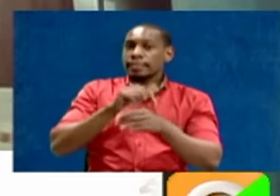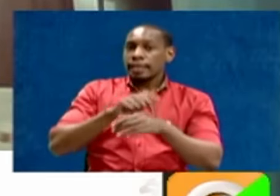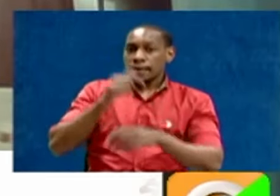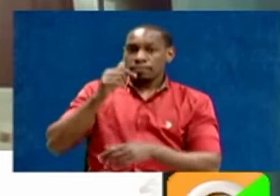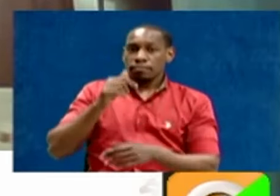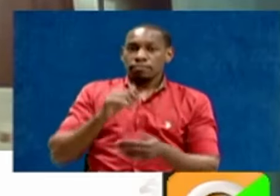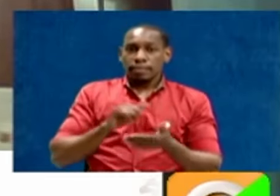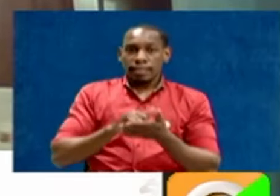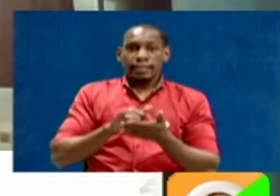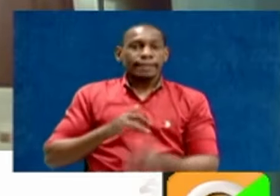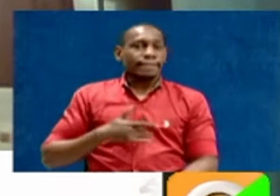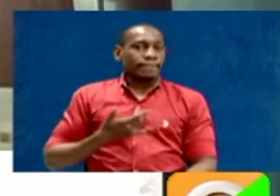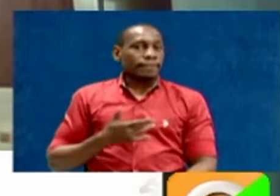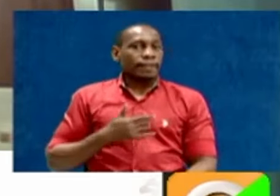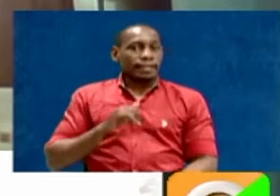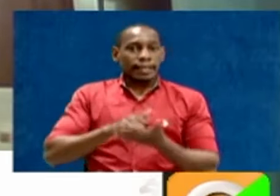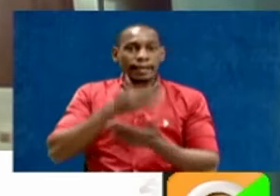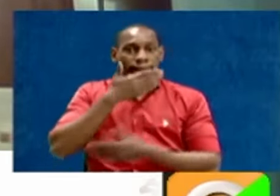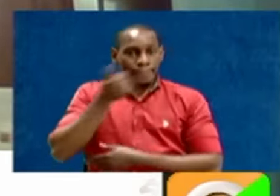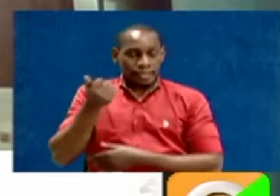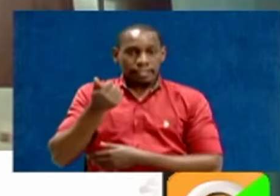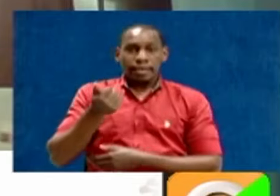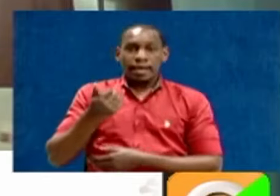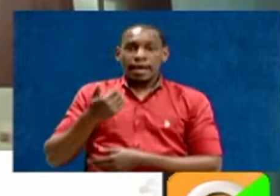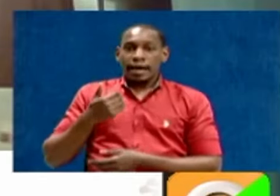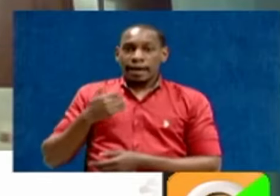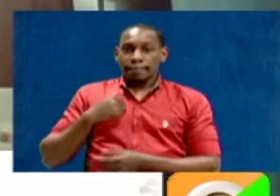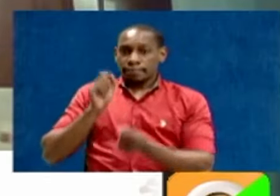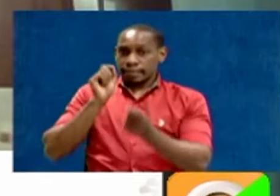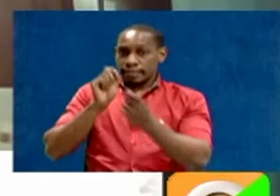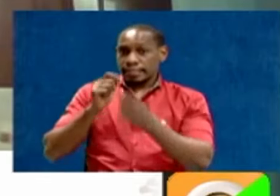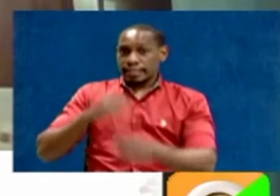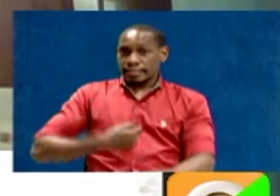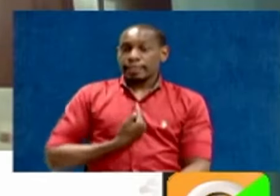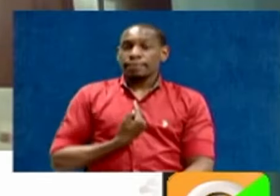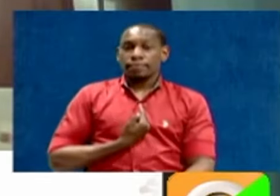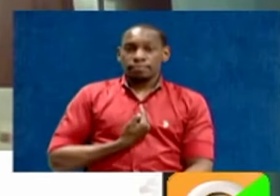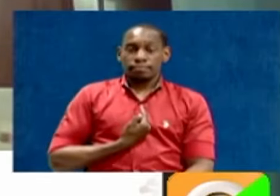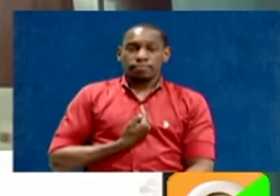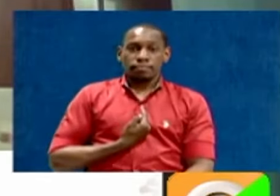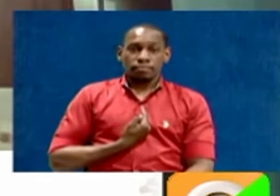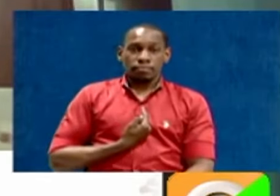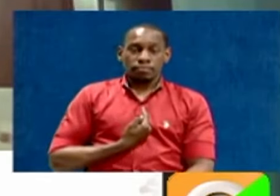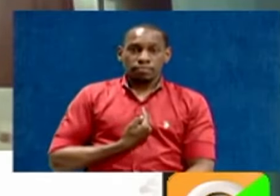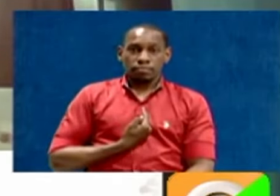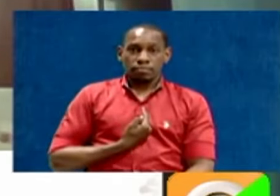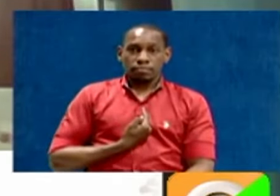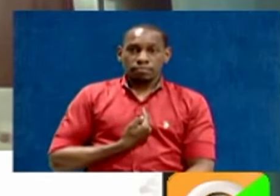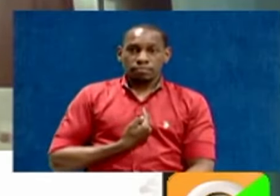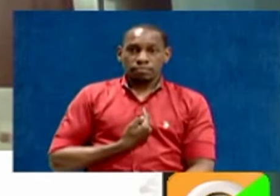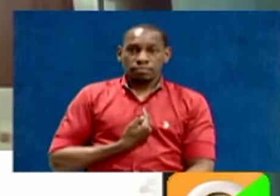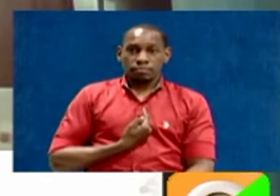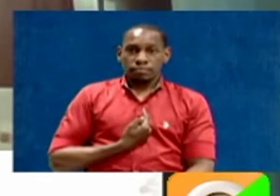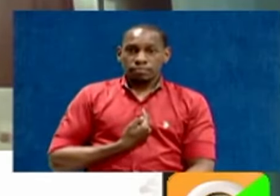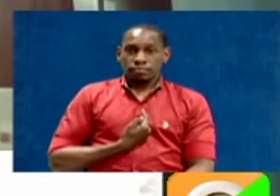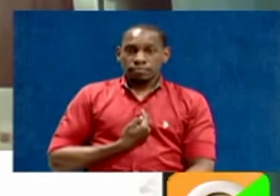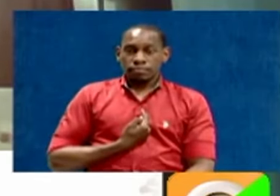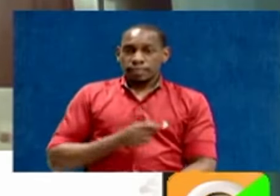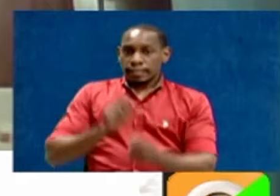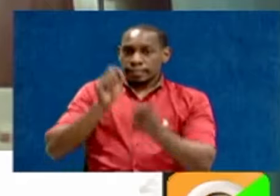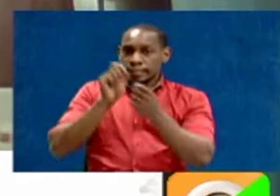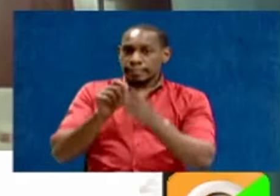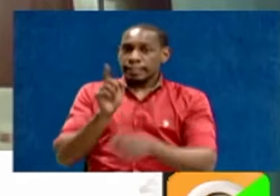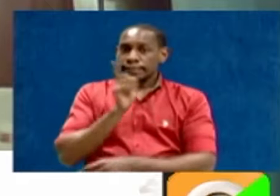I felt that I needed to just go and have myself checked. So I got checked